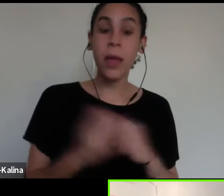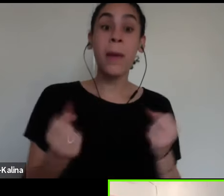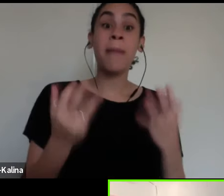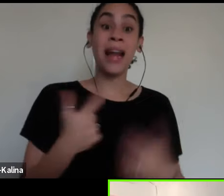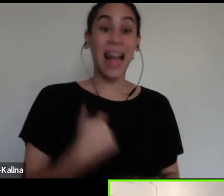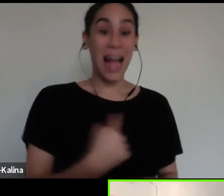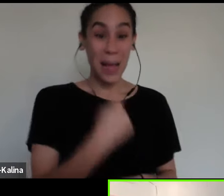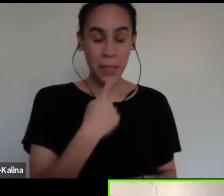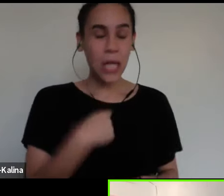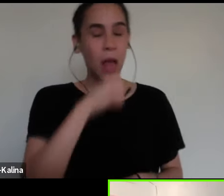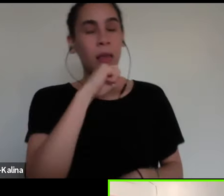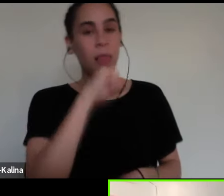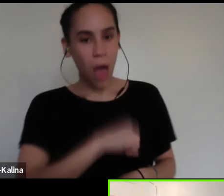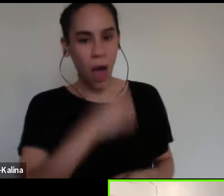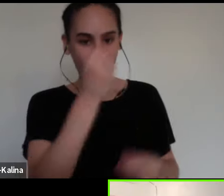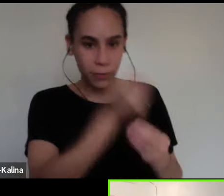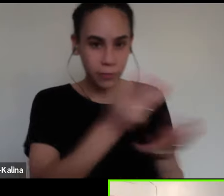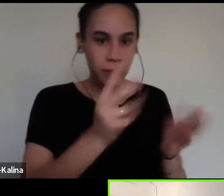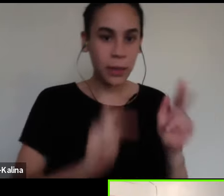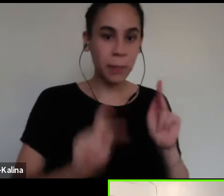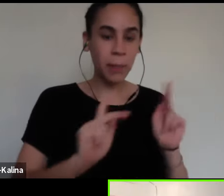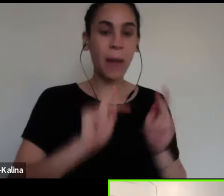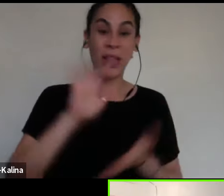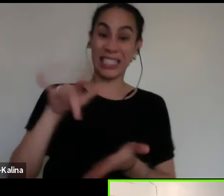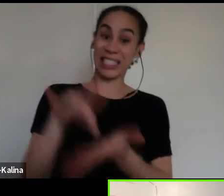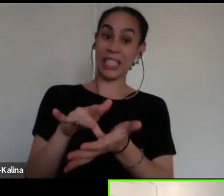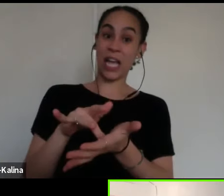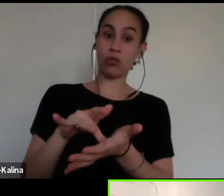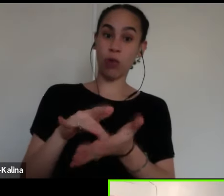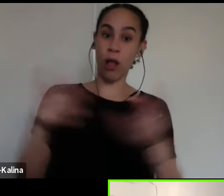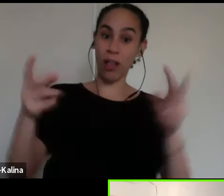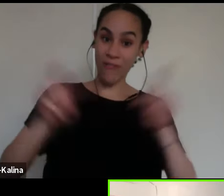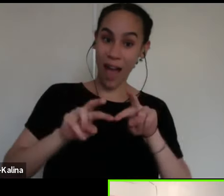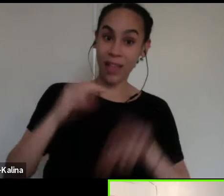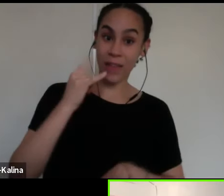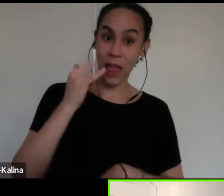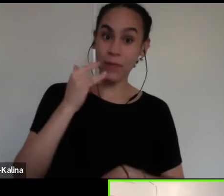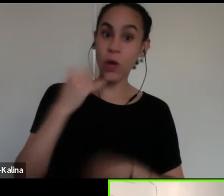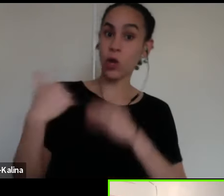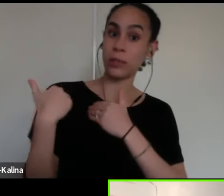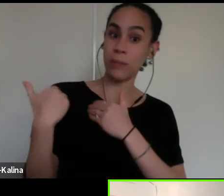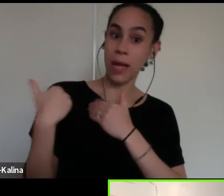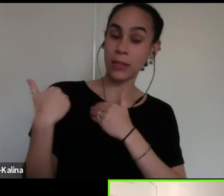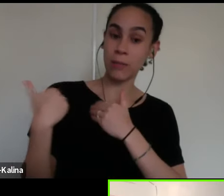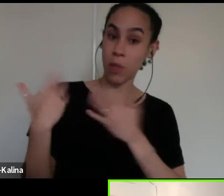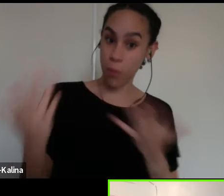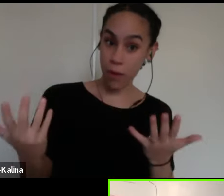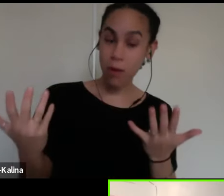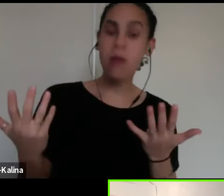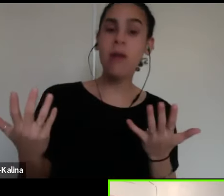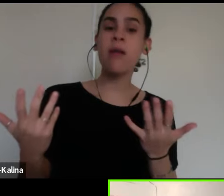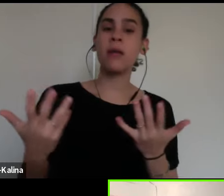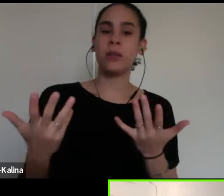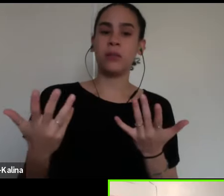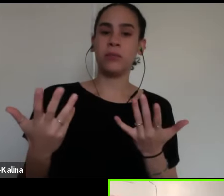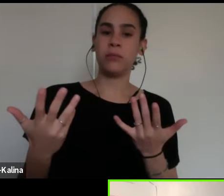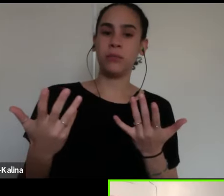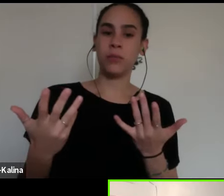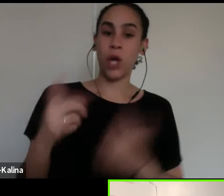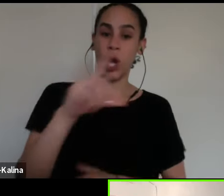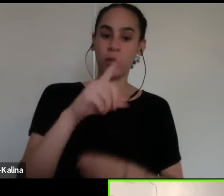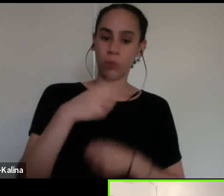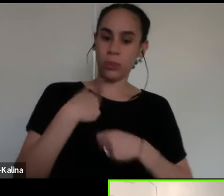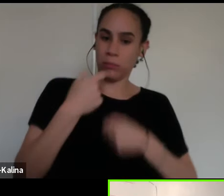about, is that the center of California, the Central Valley, is responsible for producing between 20 and 30% of the world's